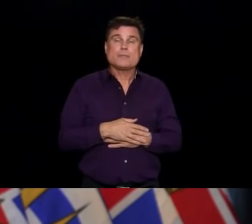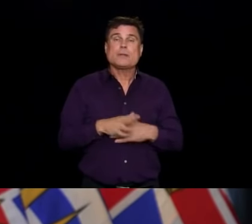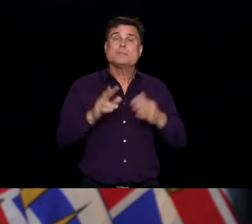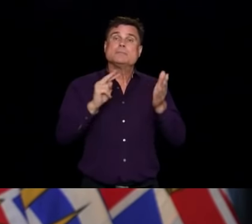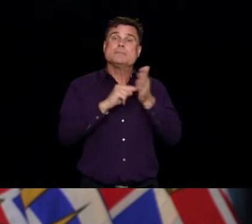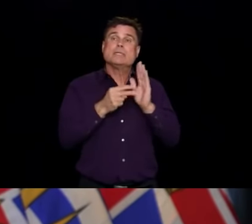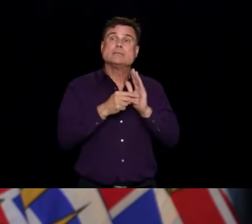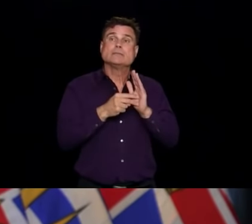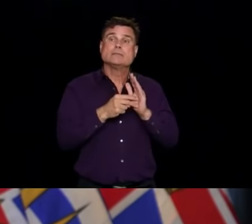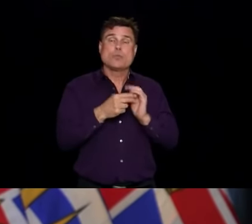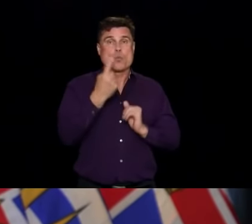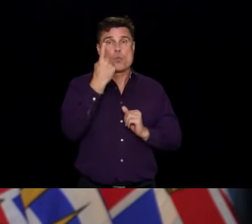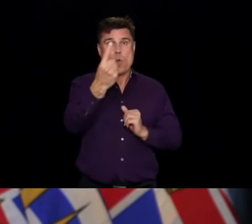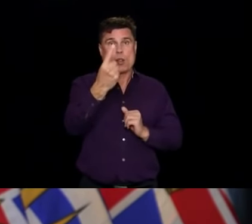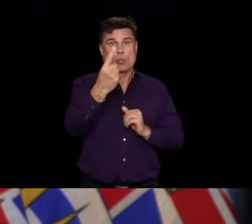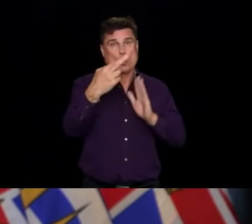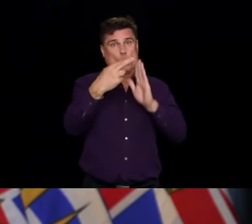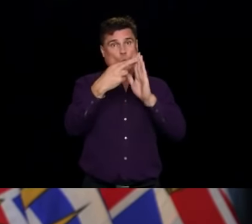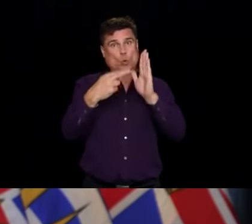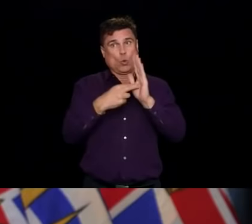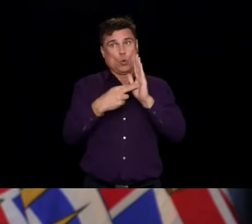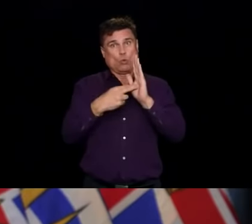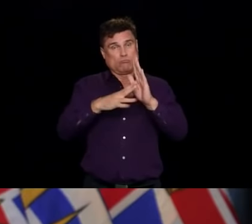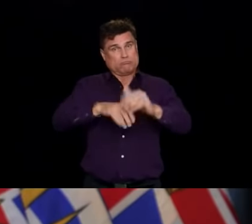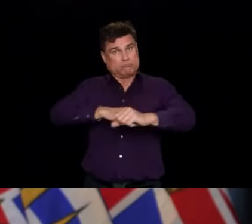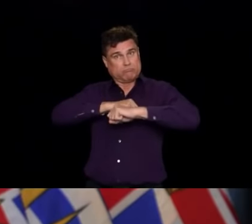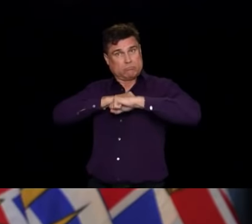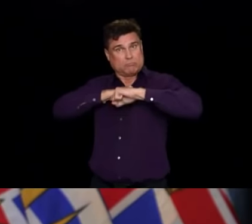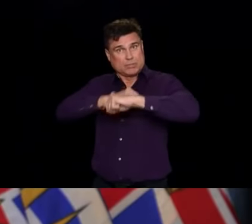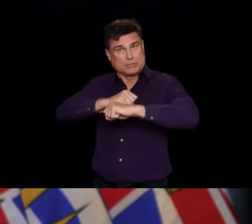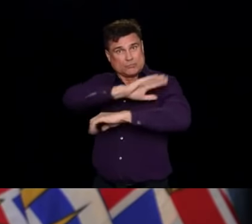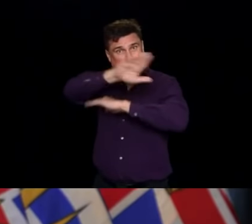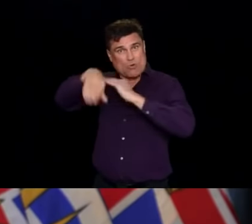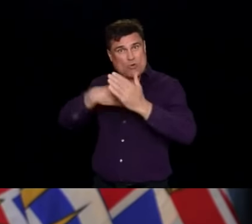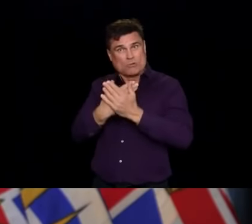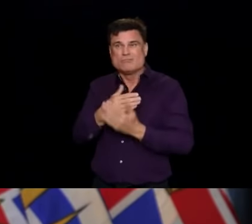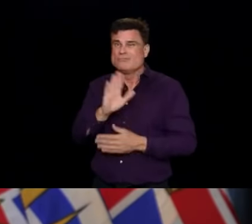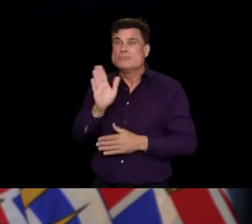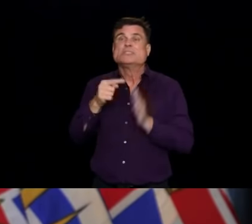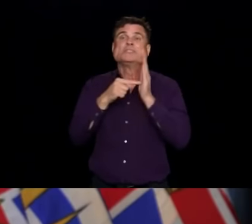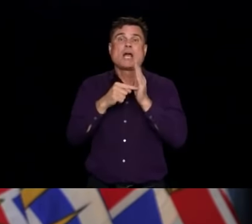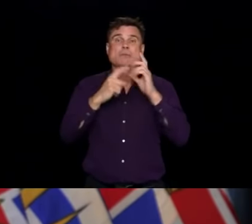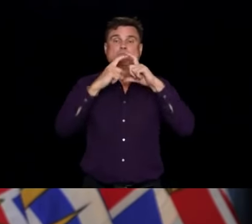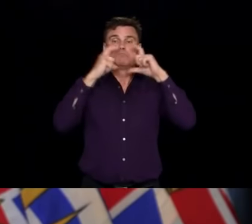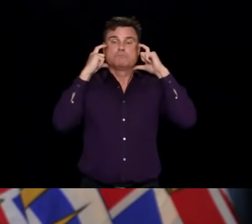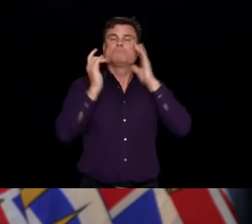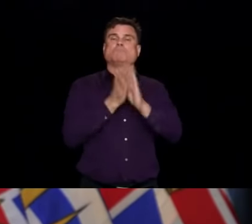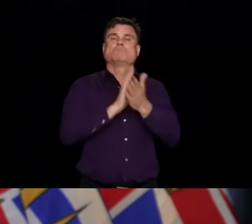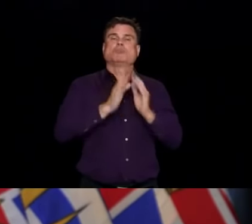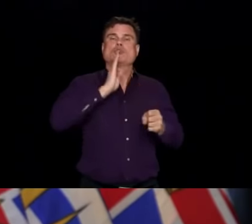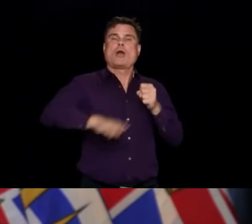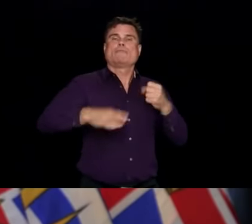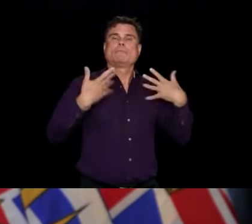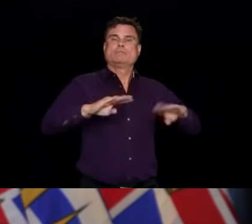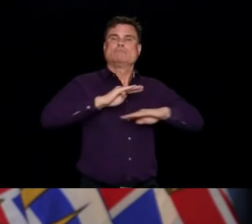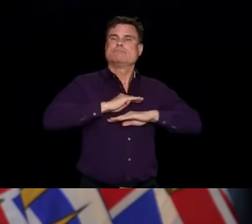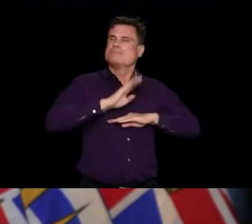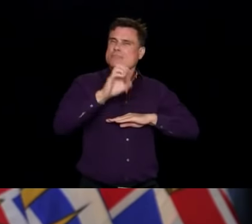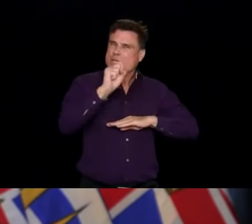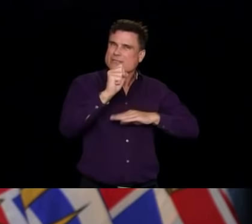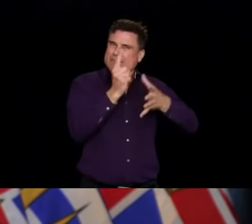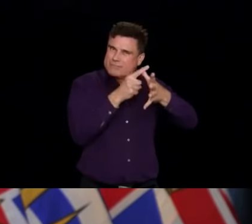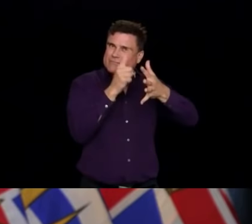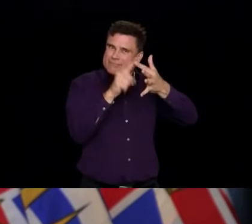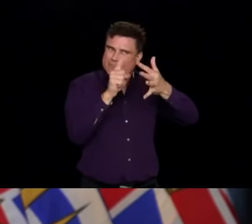the time you spend in the room, making sure that you do fastidious hand hygiene, that you wear both a respirator